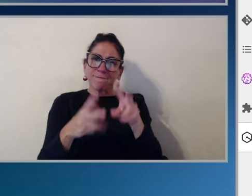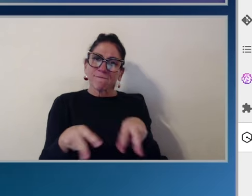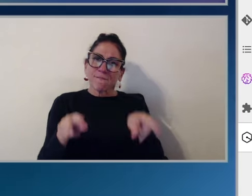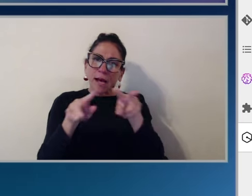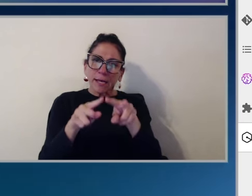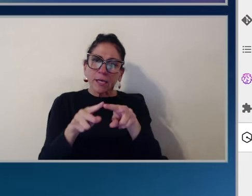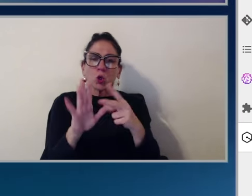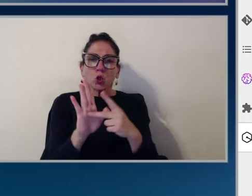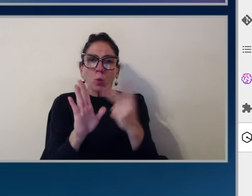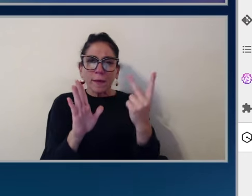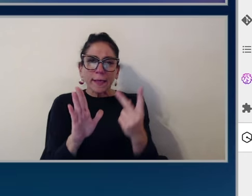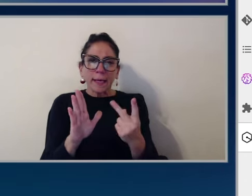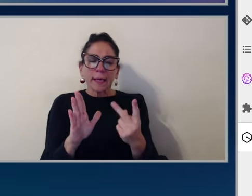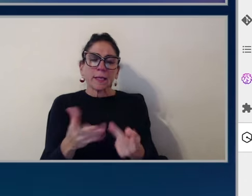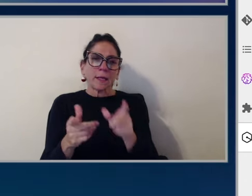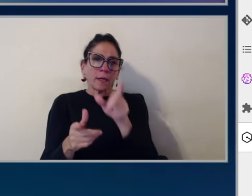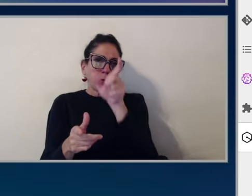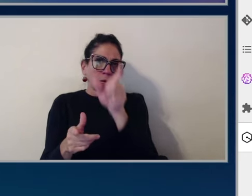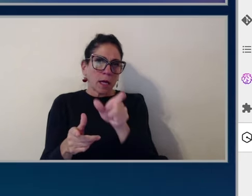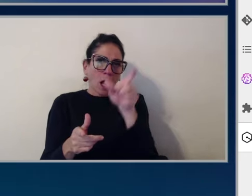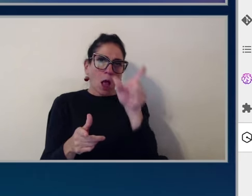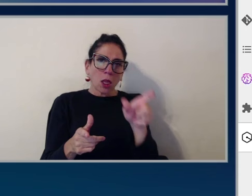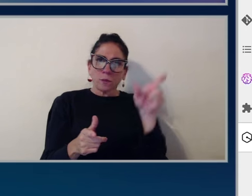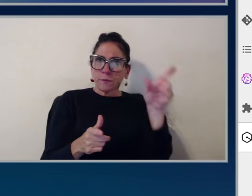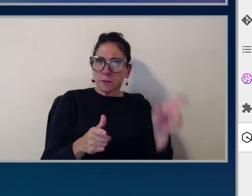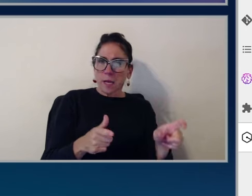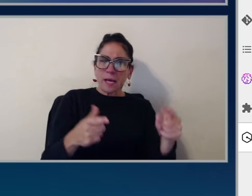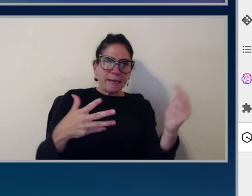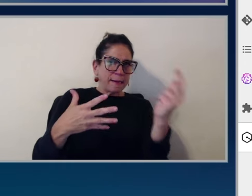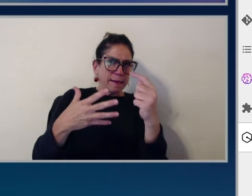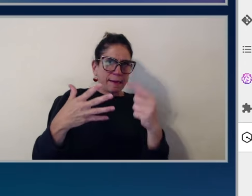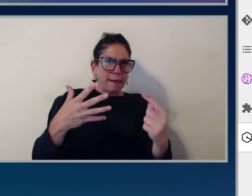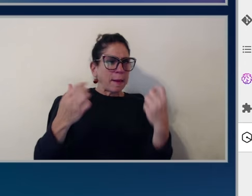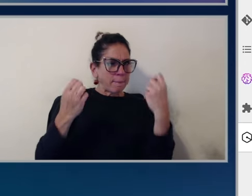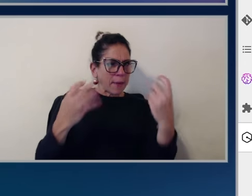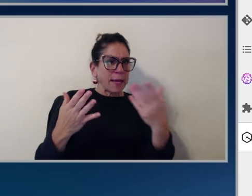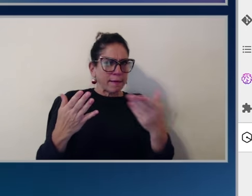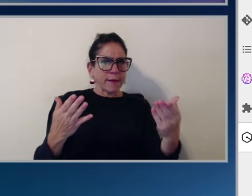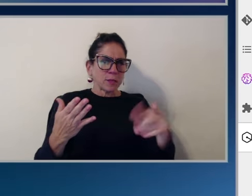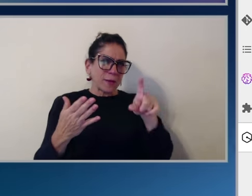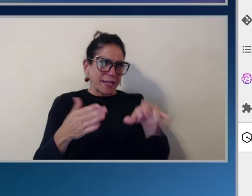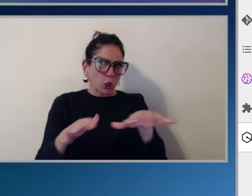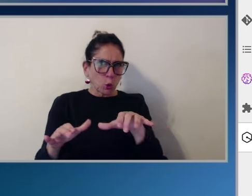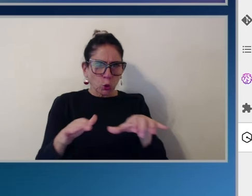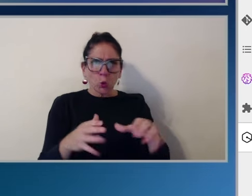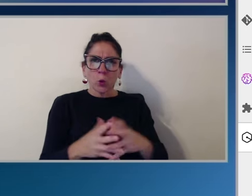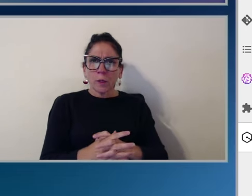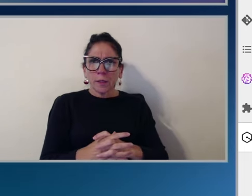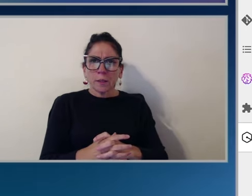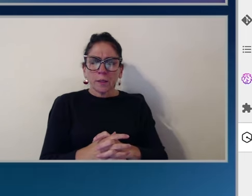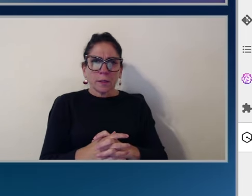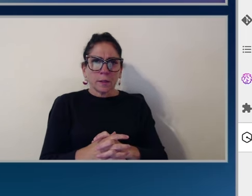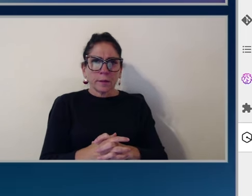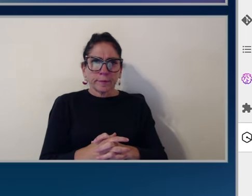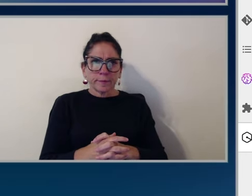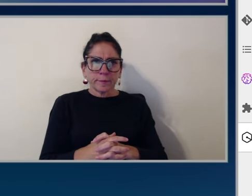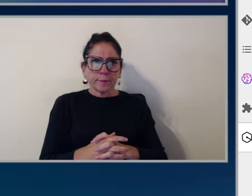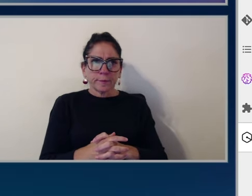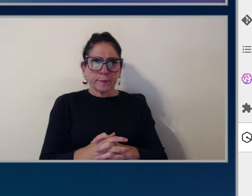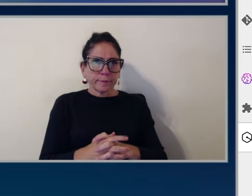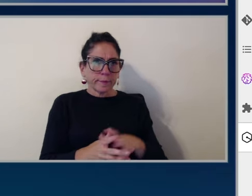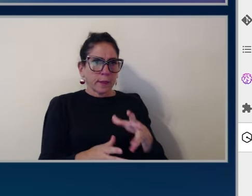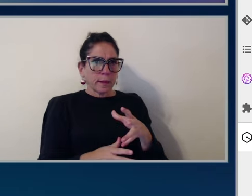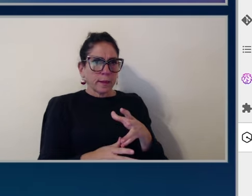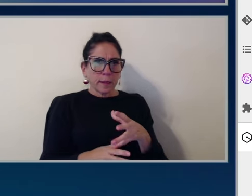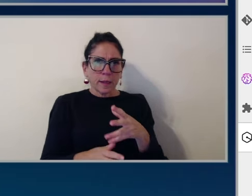categorical columns. It has a bunch of things that it has suggested me to do. So now it even tells you,